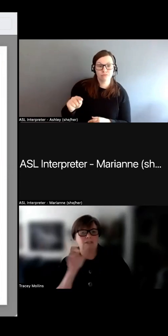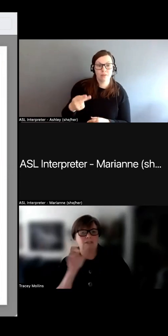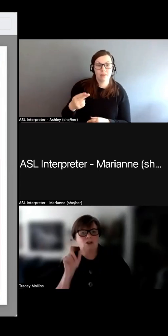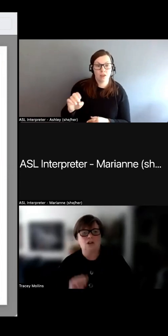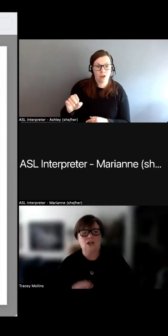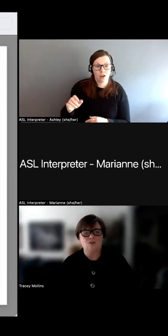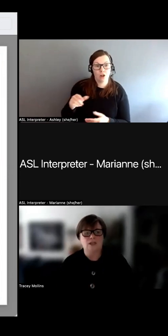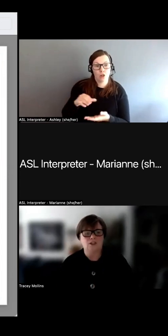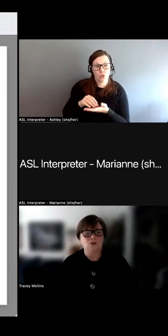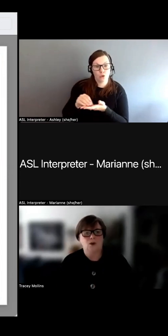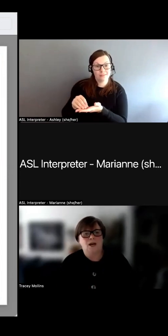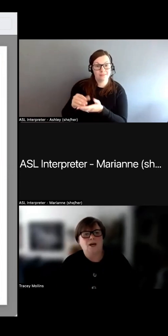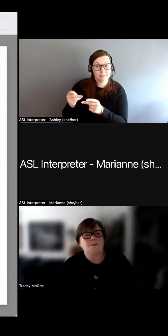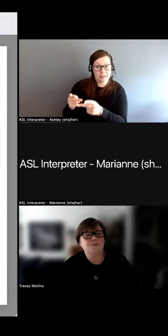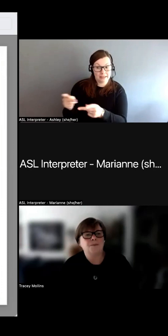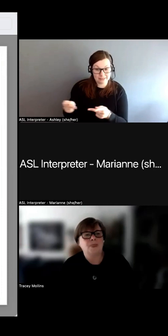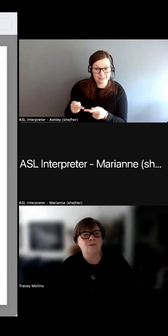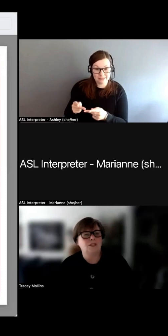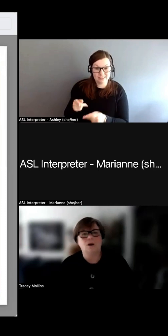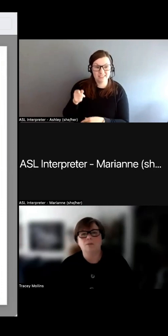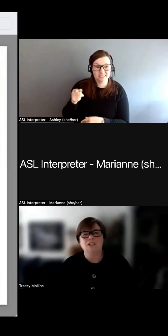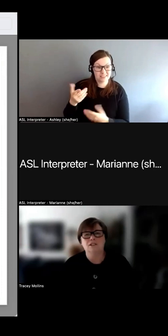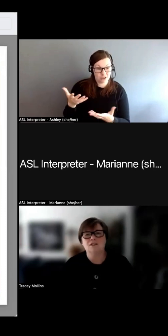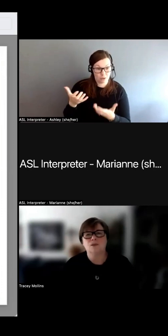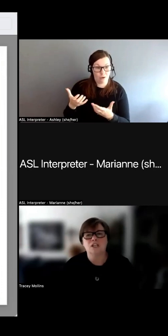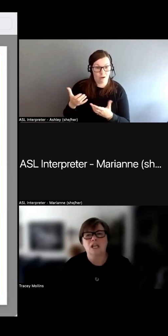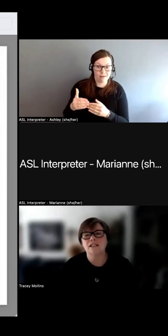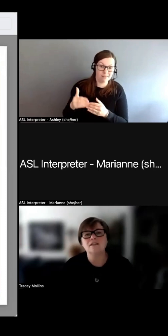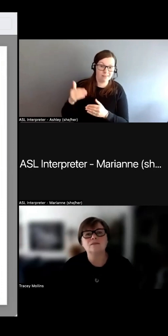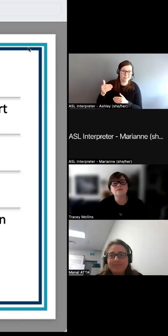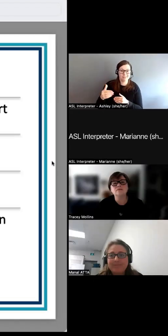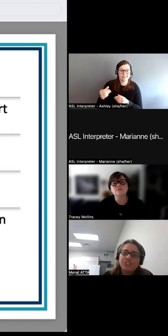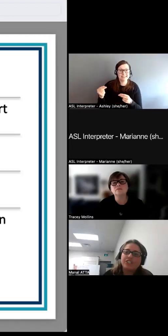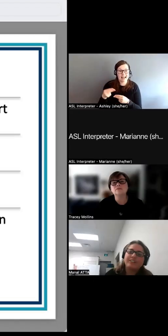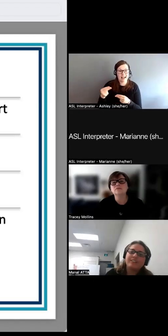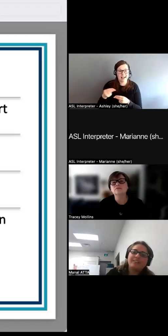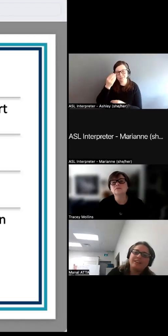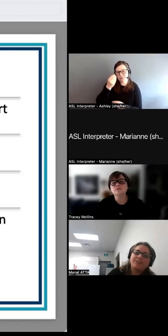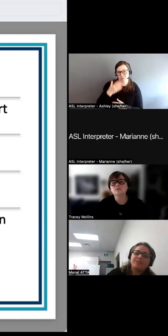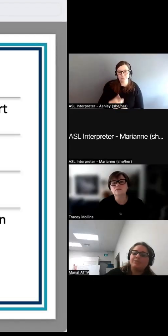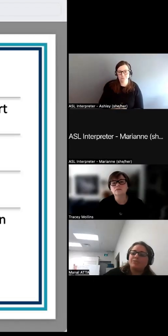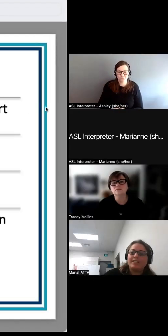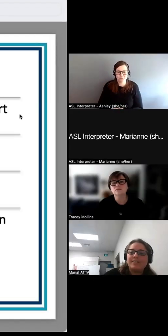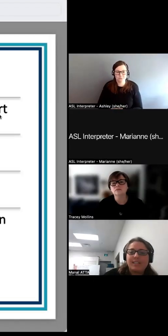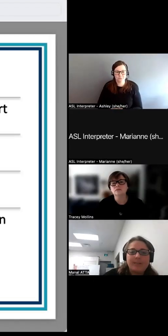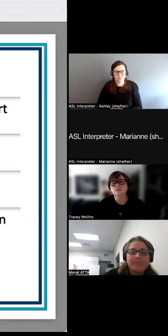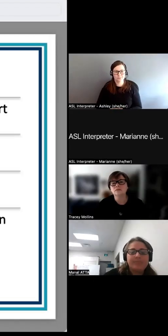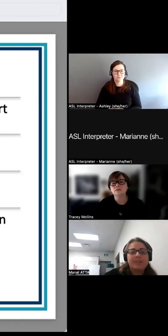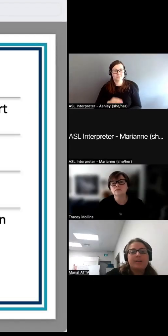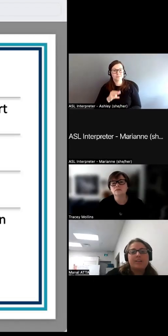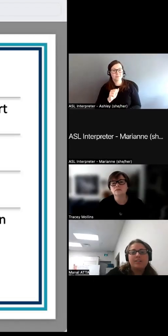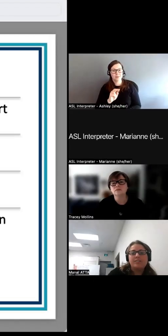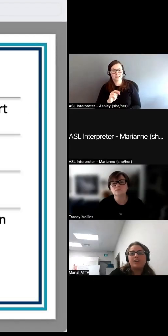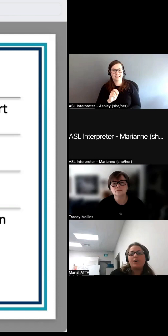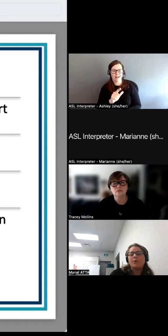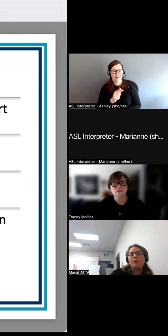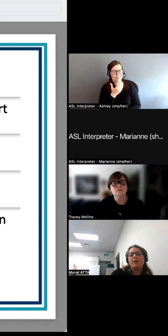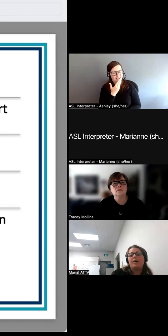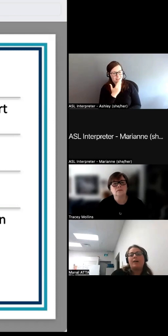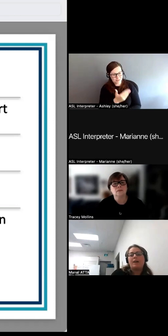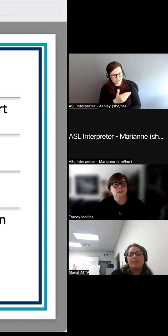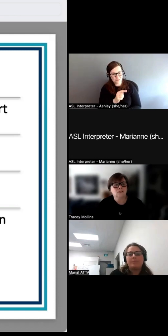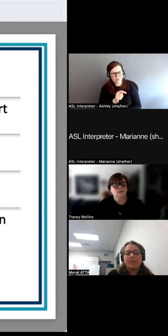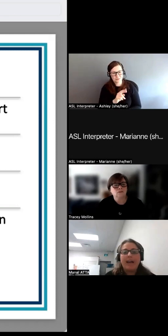let me know, guys, when you want me to switch slides. Sure. Thank you, Tracy.